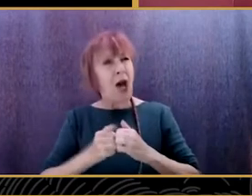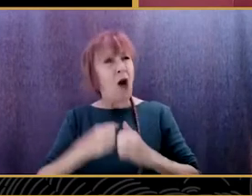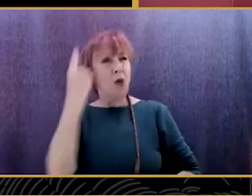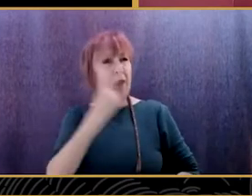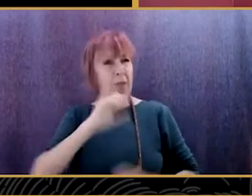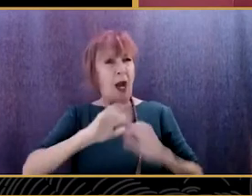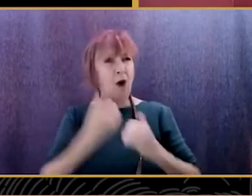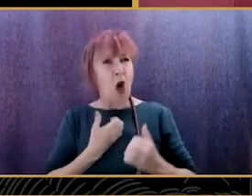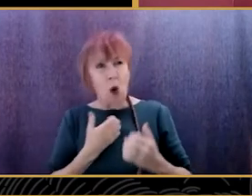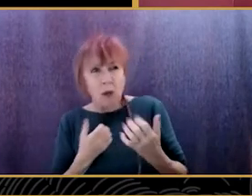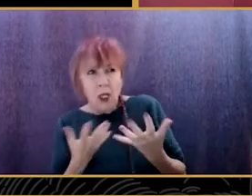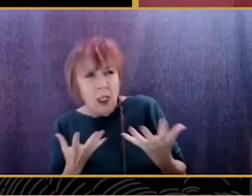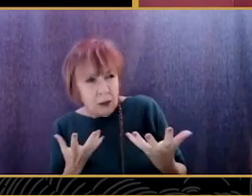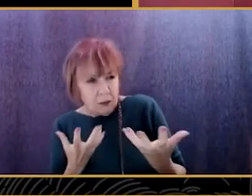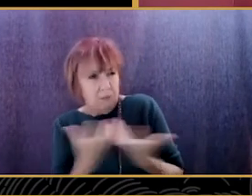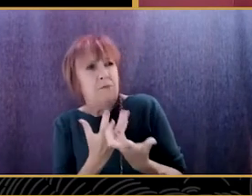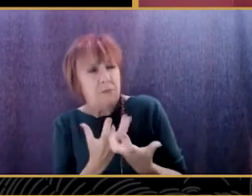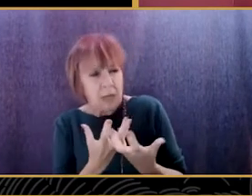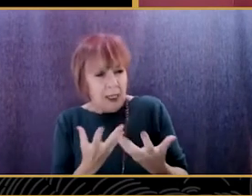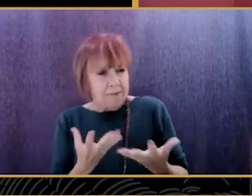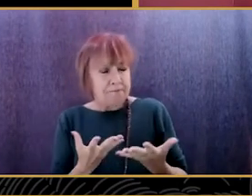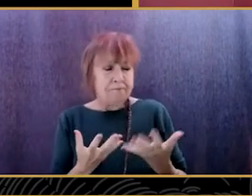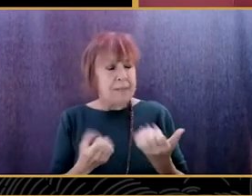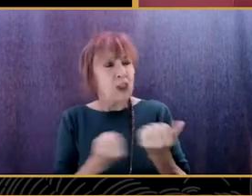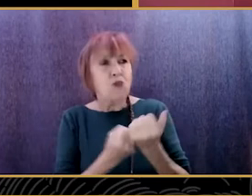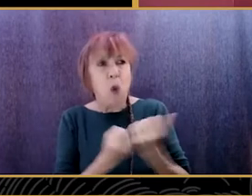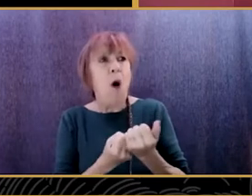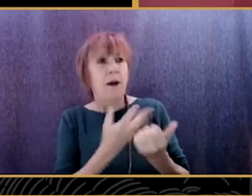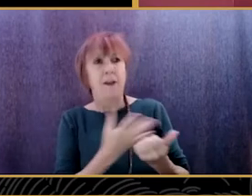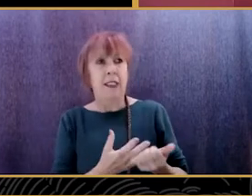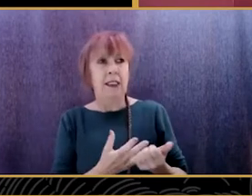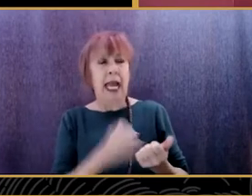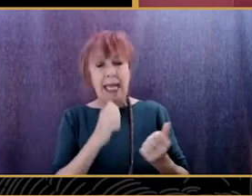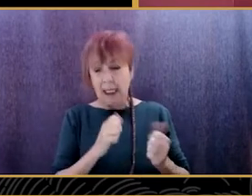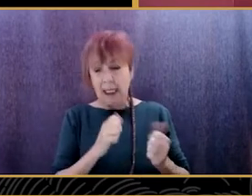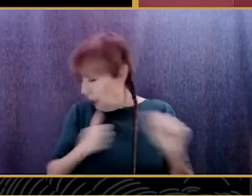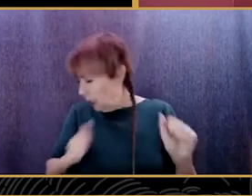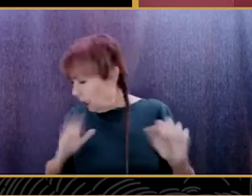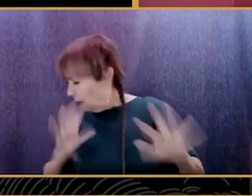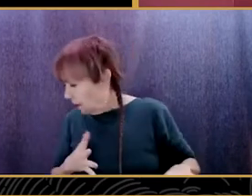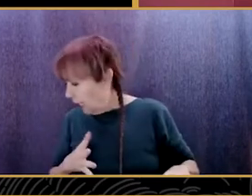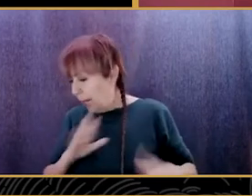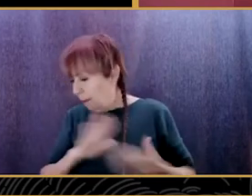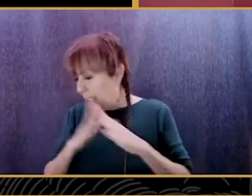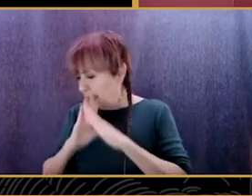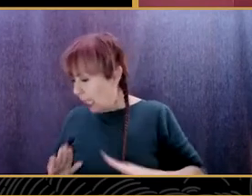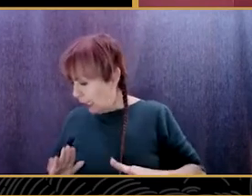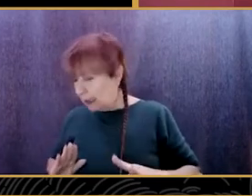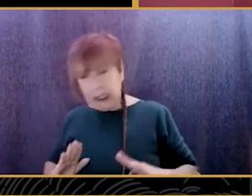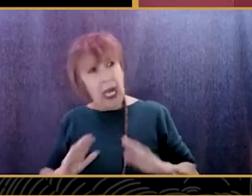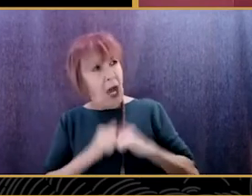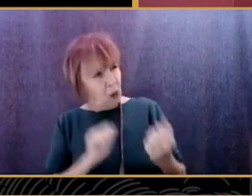complicity and responsibility without shying away from it, without retreating into cynicism or silence?